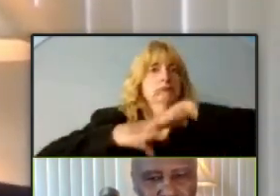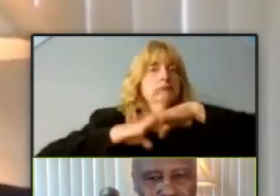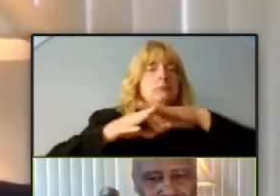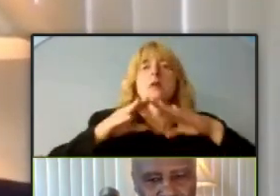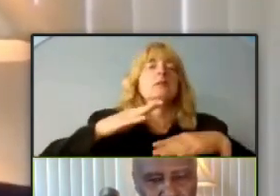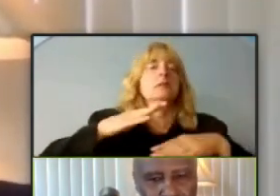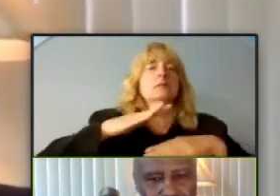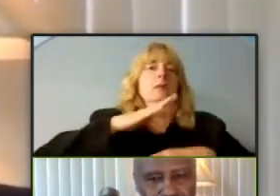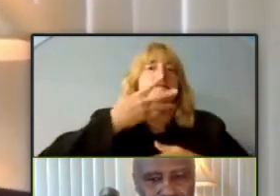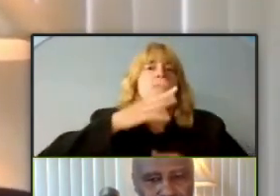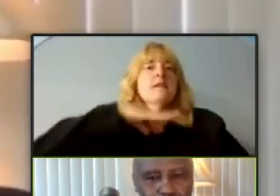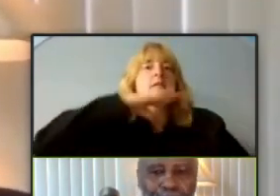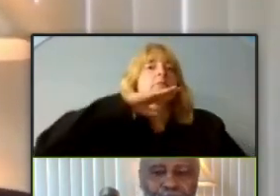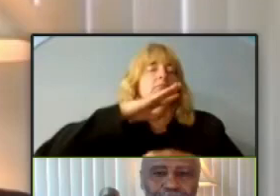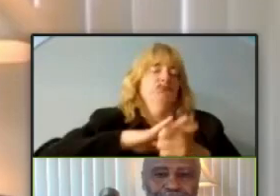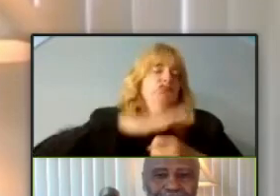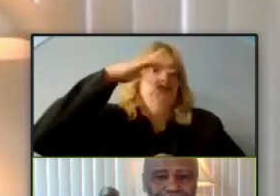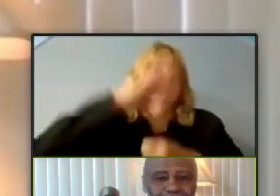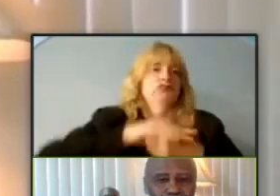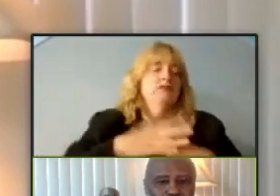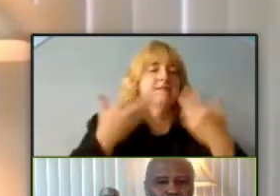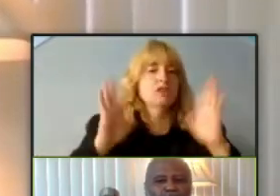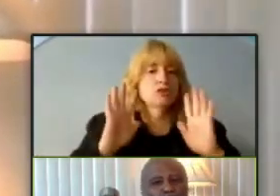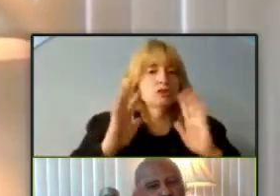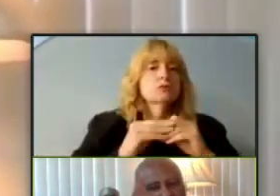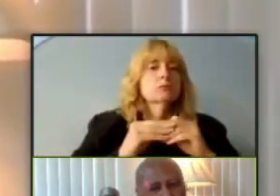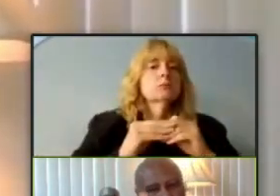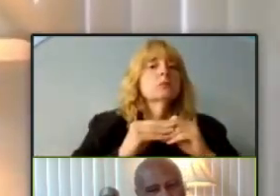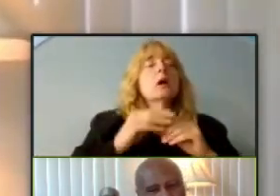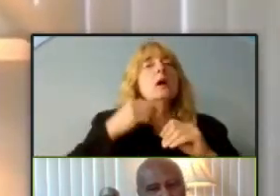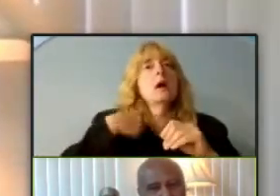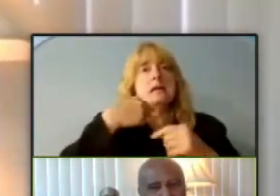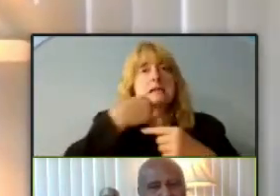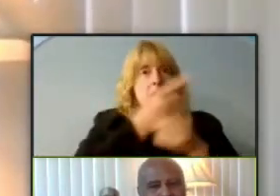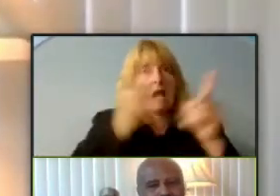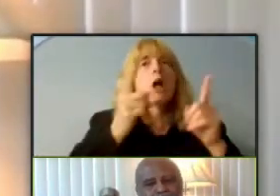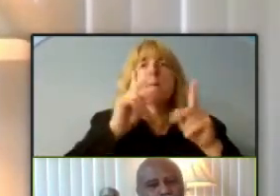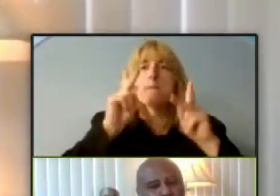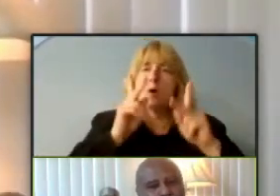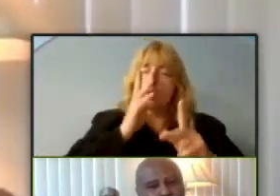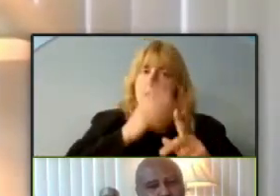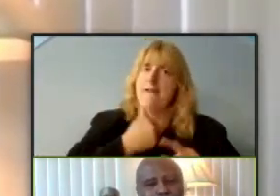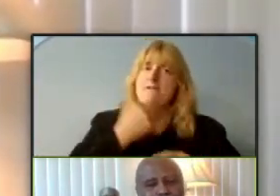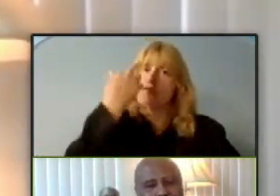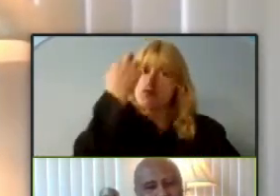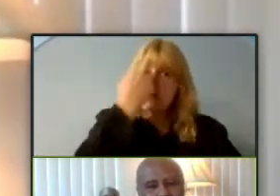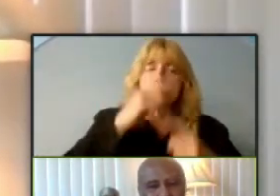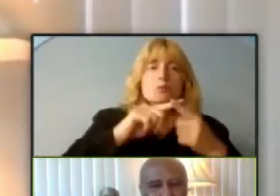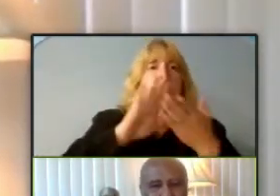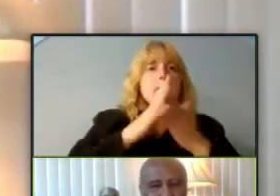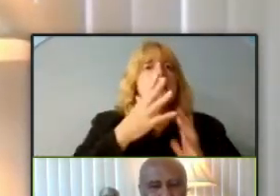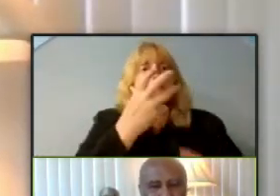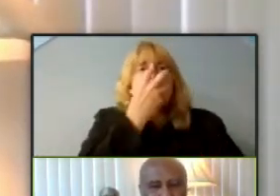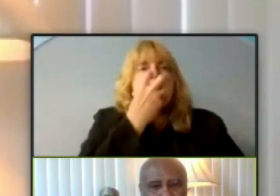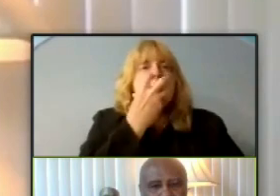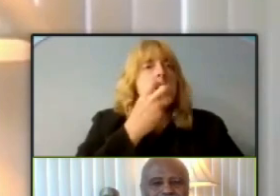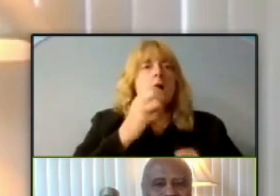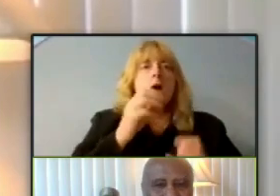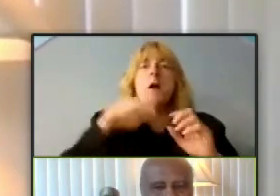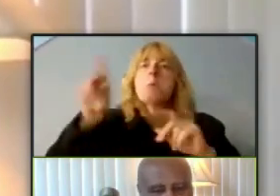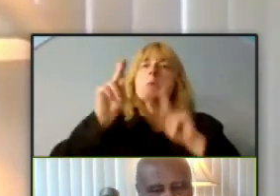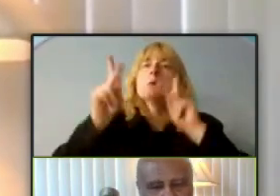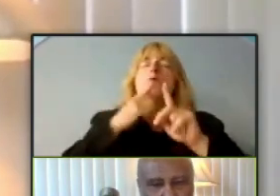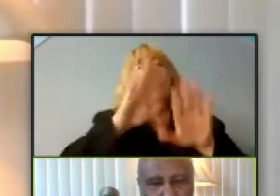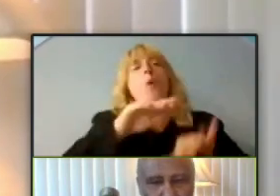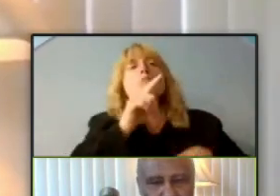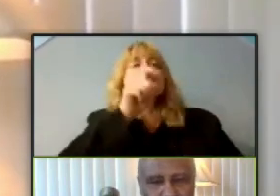be angry and express it. Well, I'm here today to tell you, you got a reason to be mad, and don't let nobody tell you that you shouldn't.